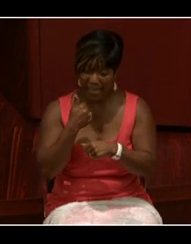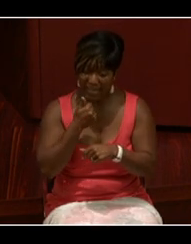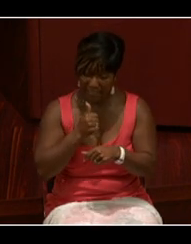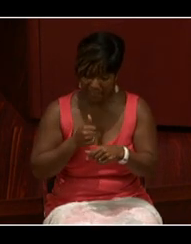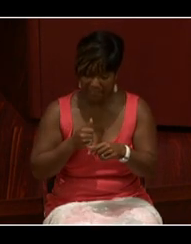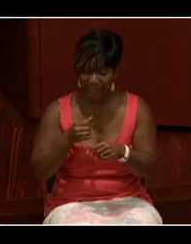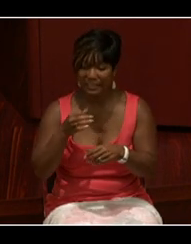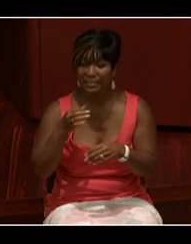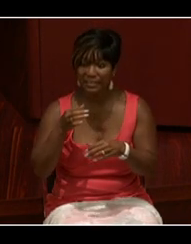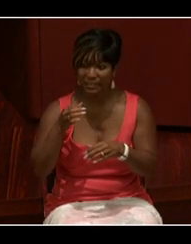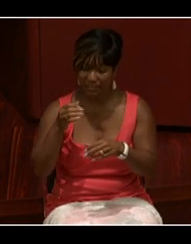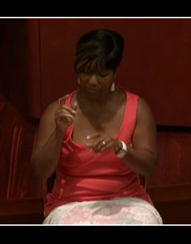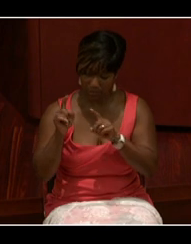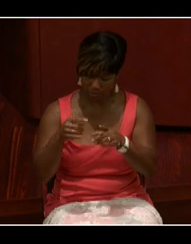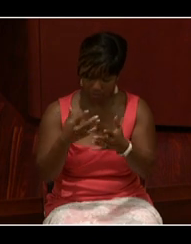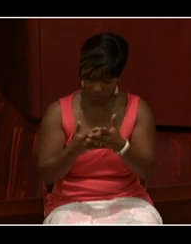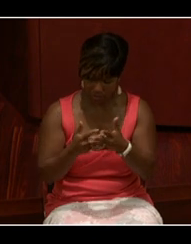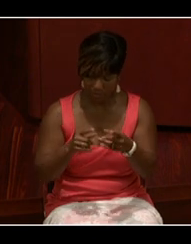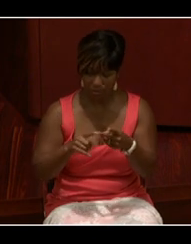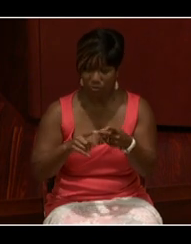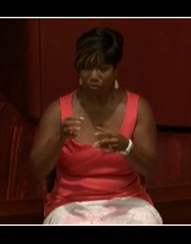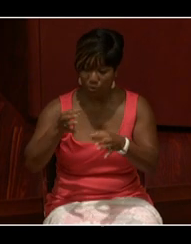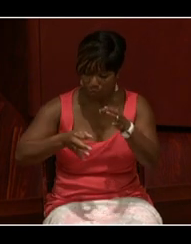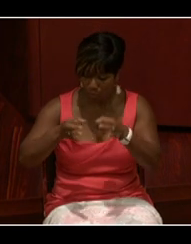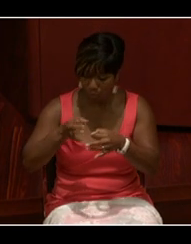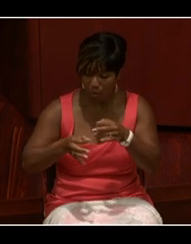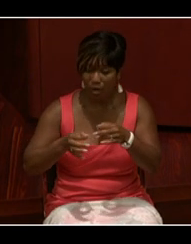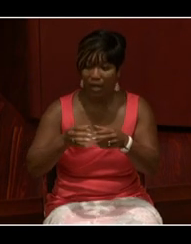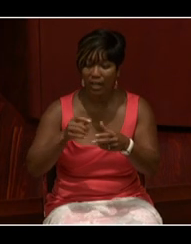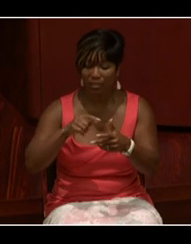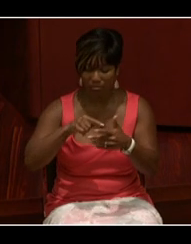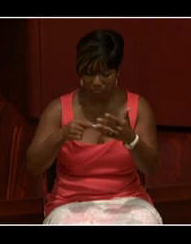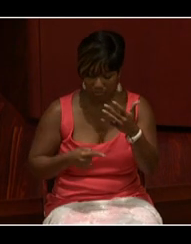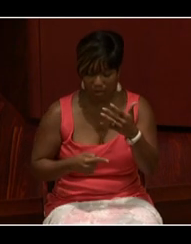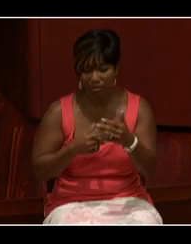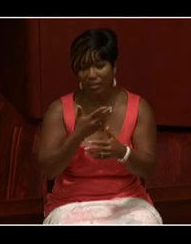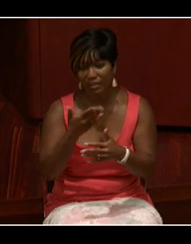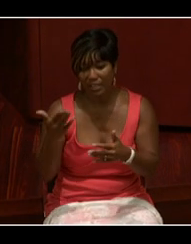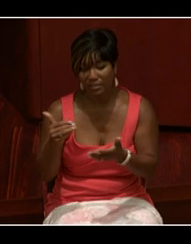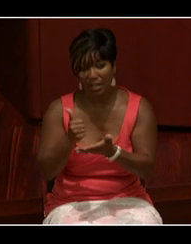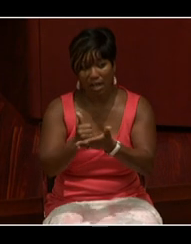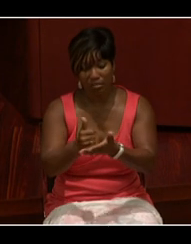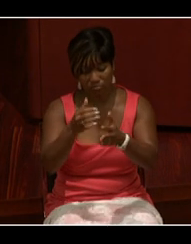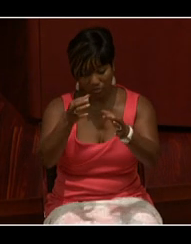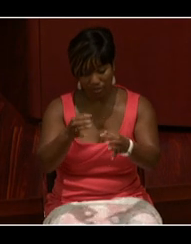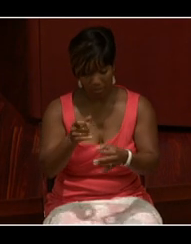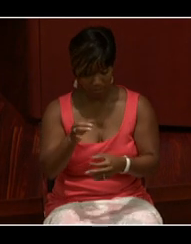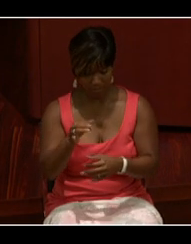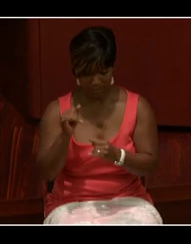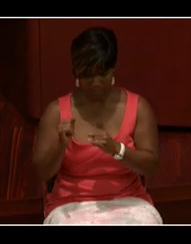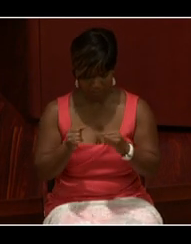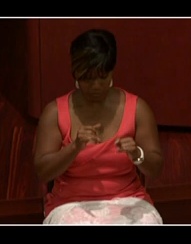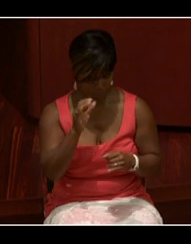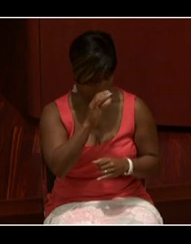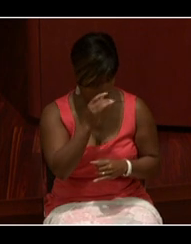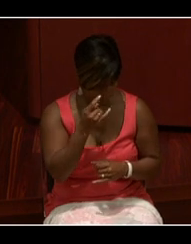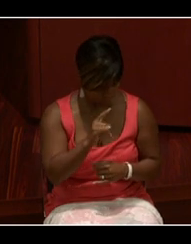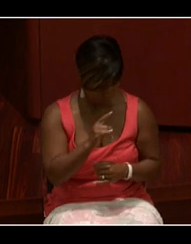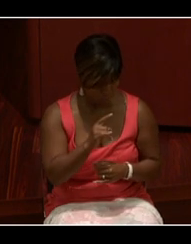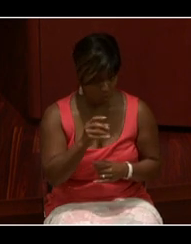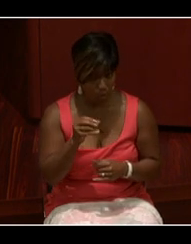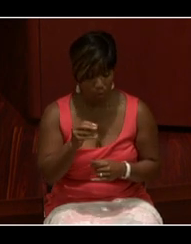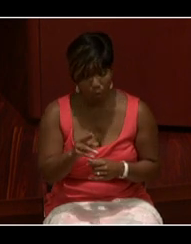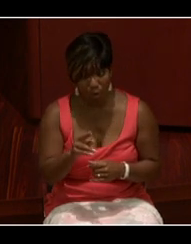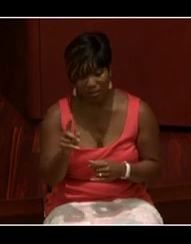and crime convicted of. As noted, those are all things that can really be helpful in determining whether or not this is the individual that you're looking for, or